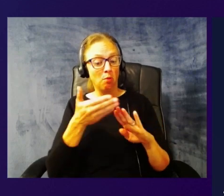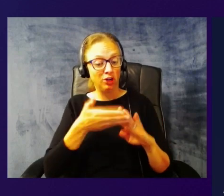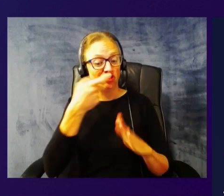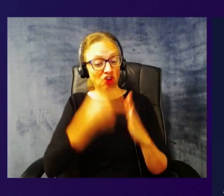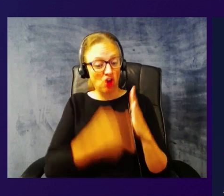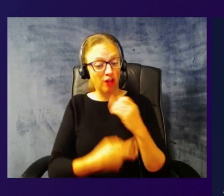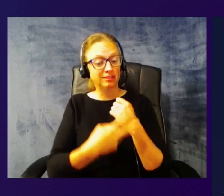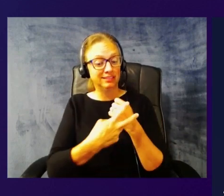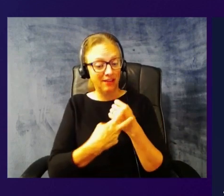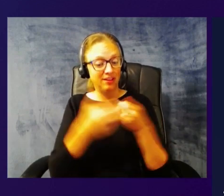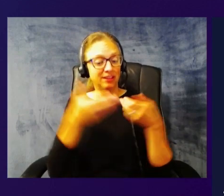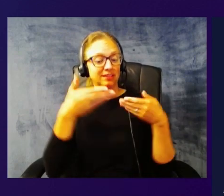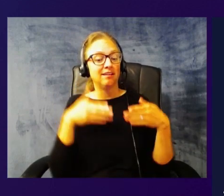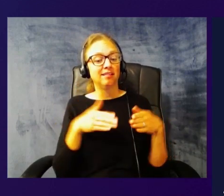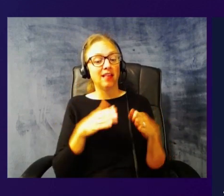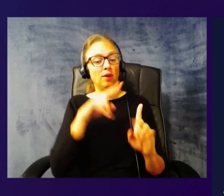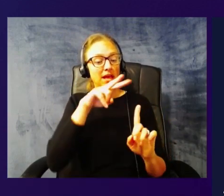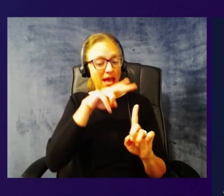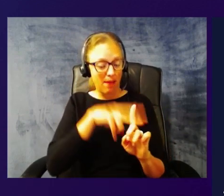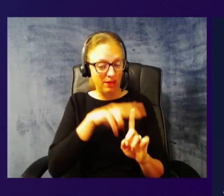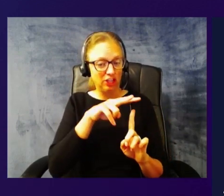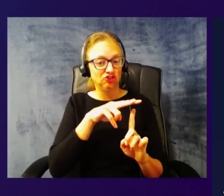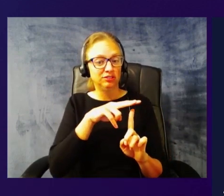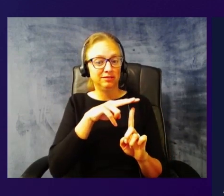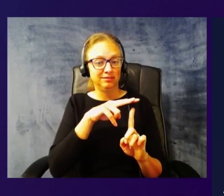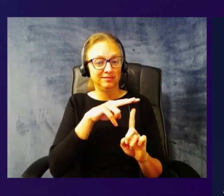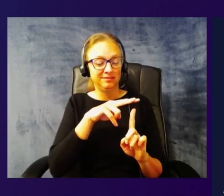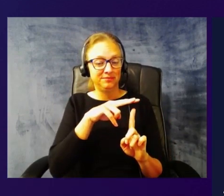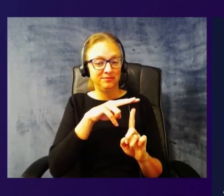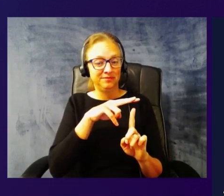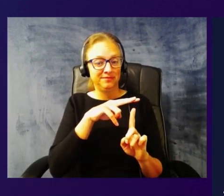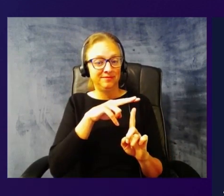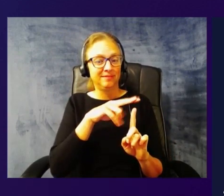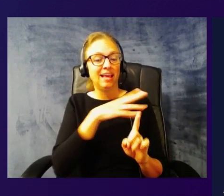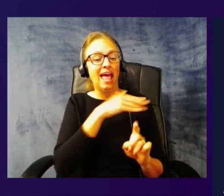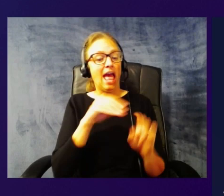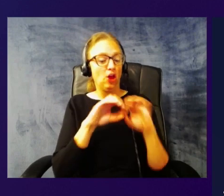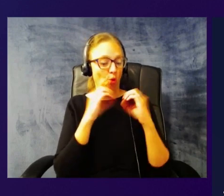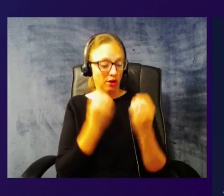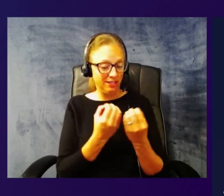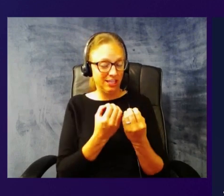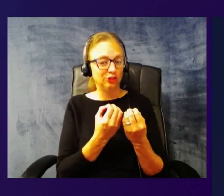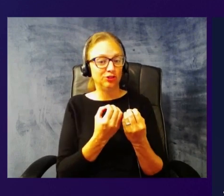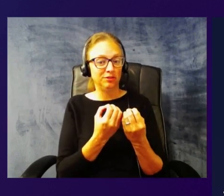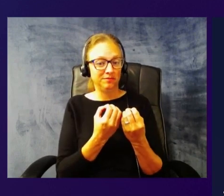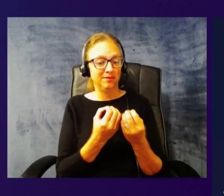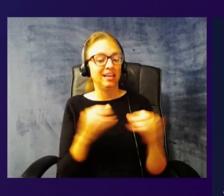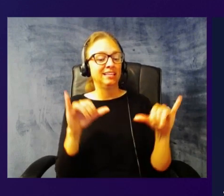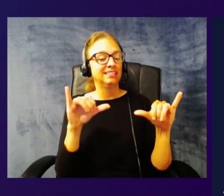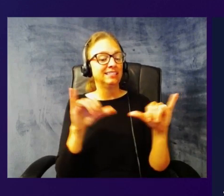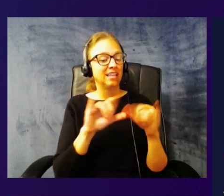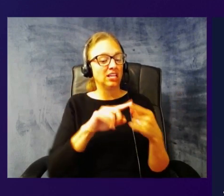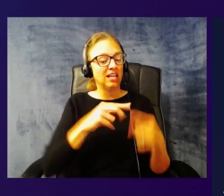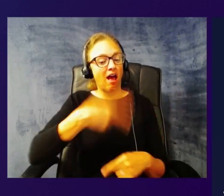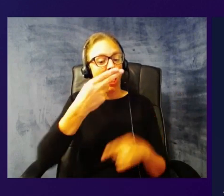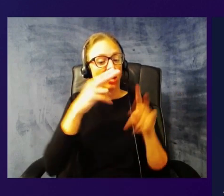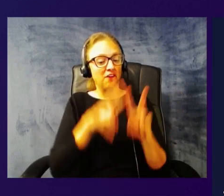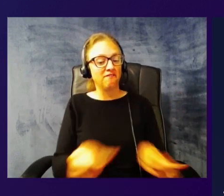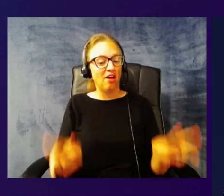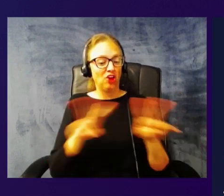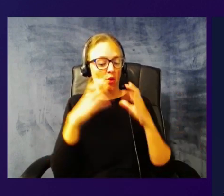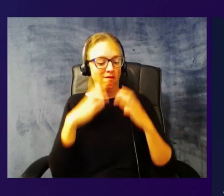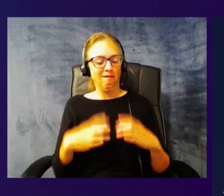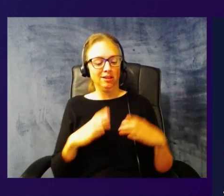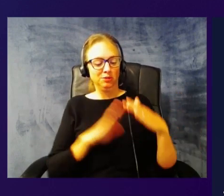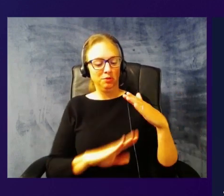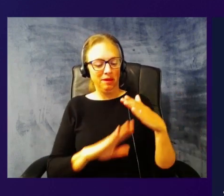their applications to scale and applications and organizations to scale onto higher value customer-centric based